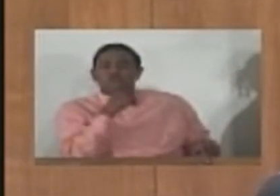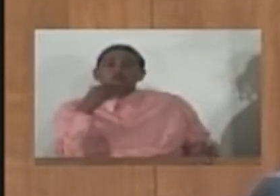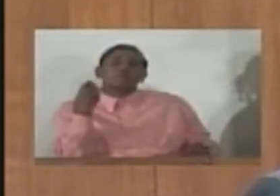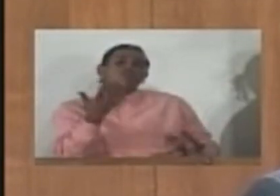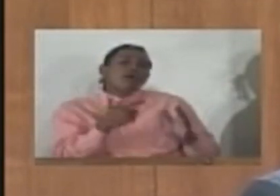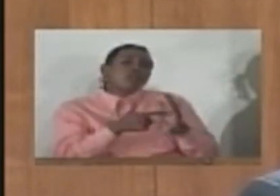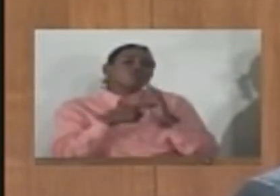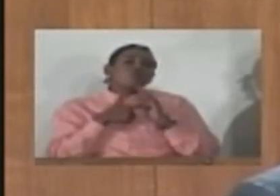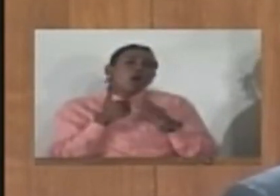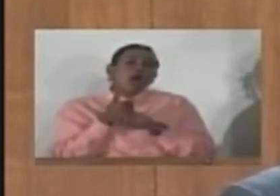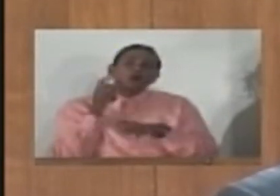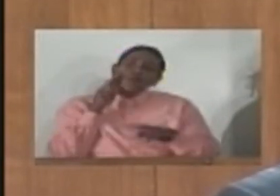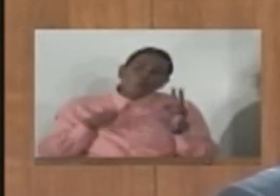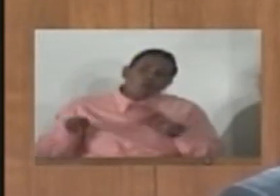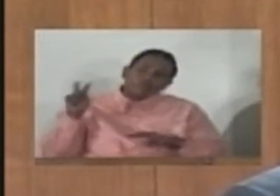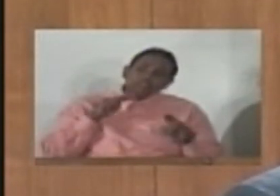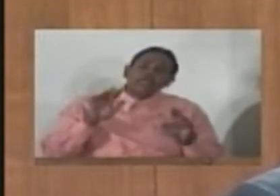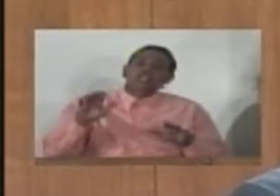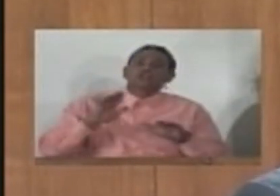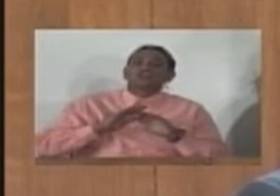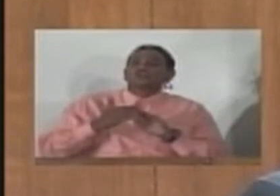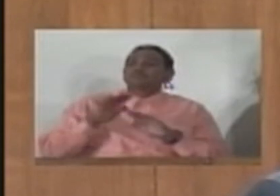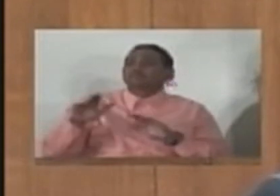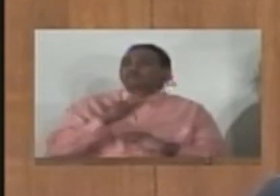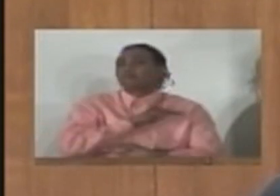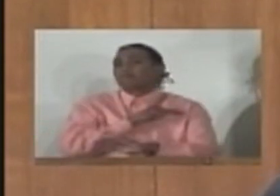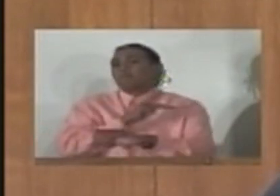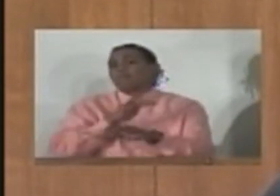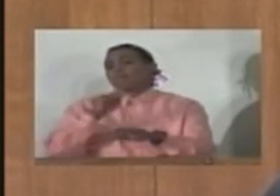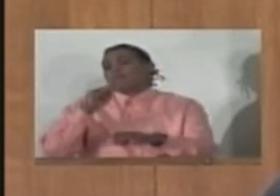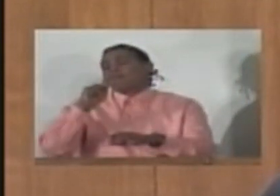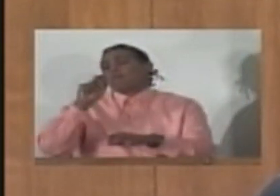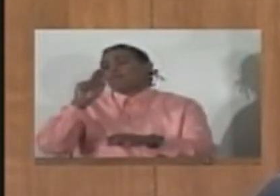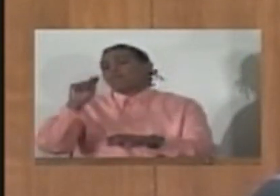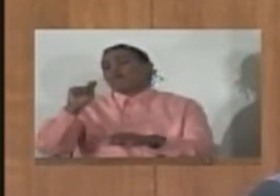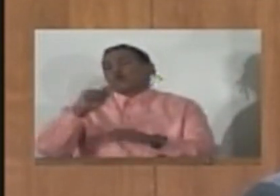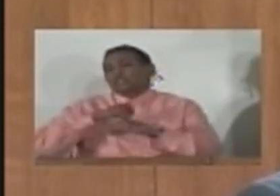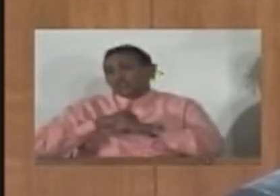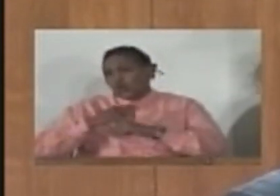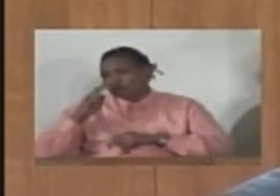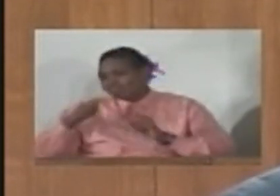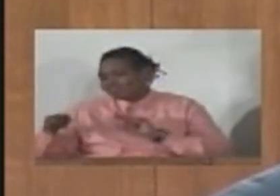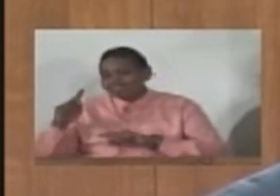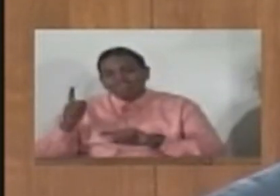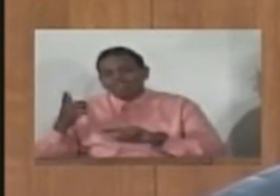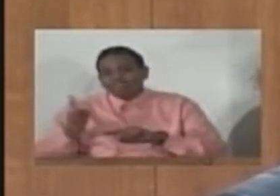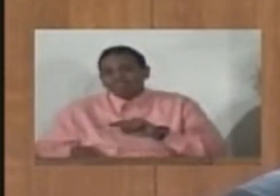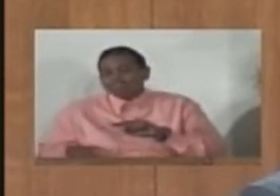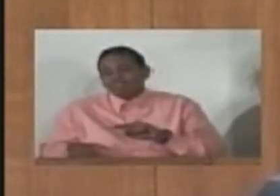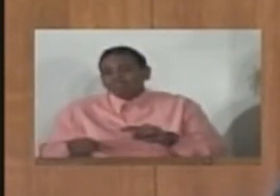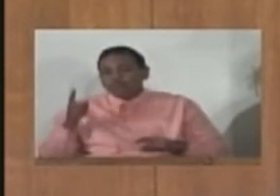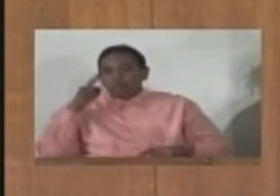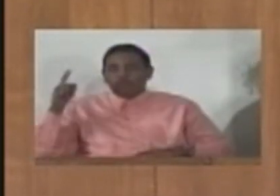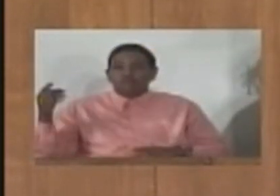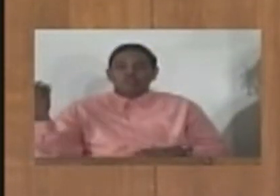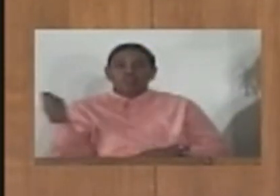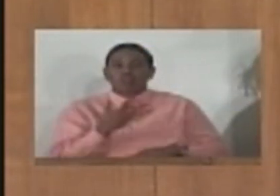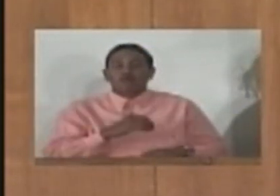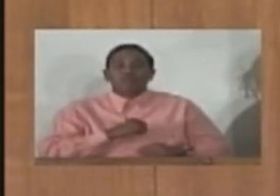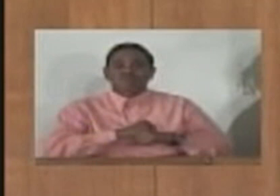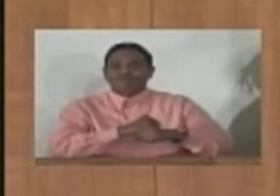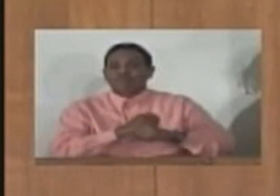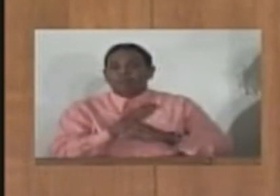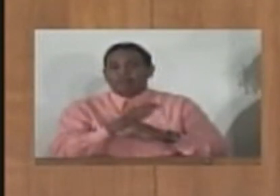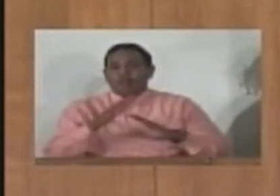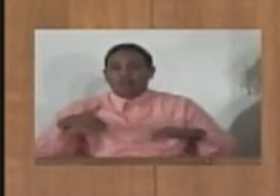required oversight on the nation's port security. The PAJ signed the 10-year concession agreement with Ocean